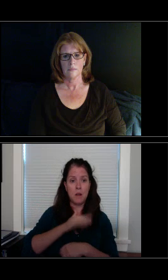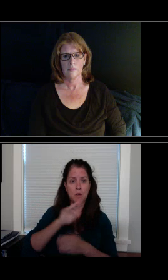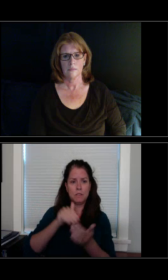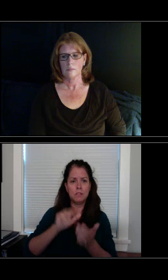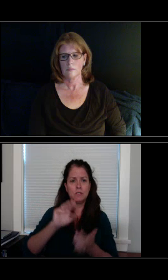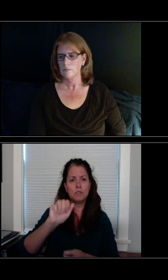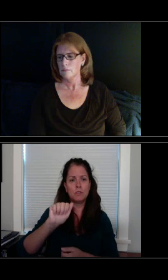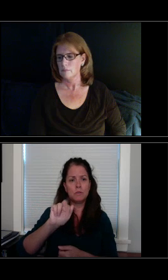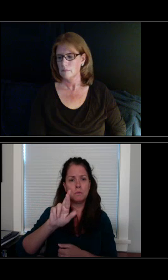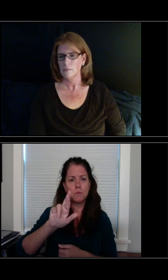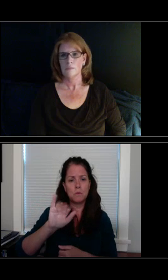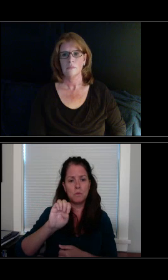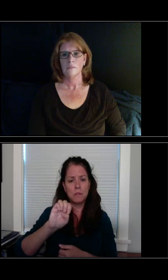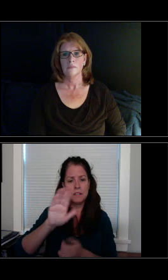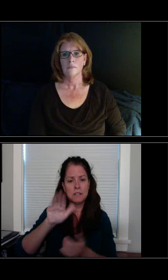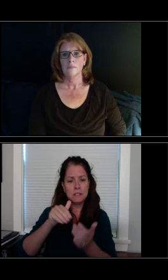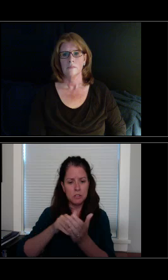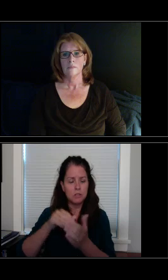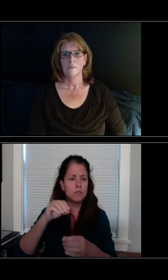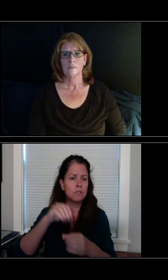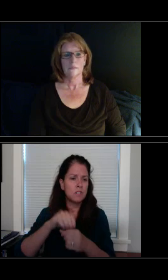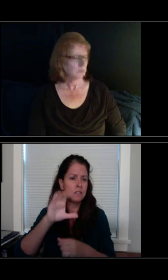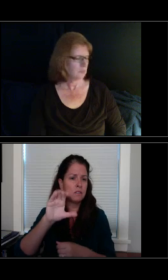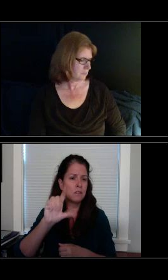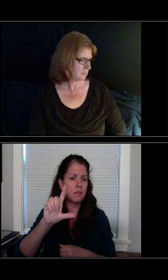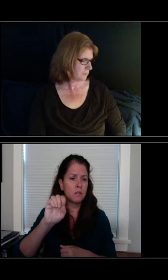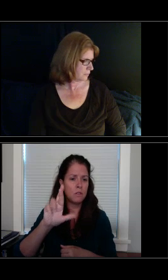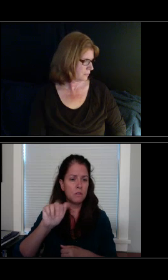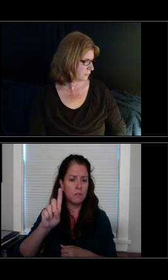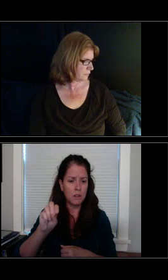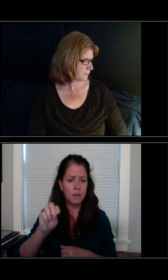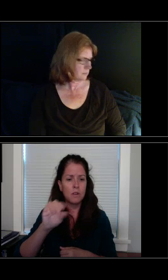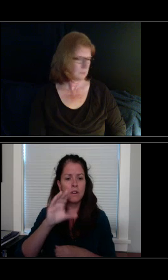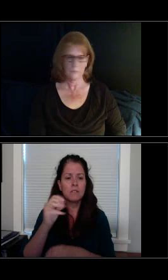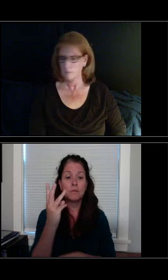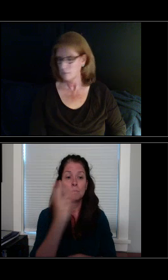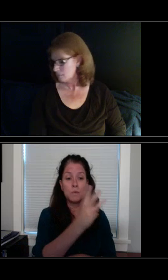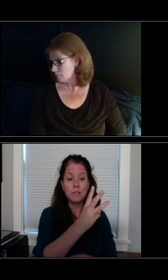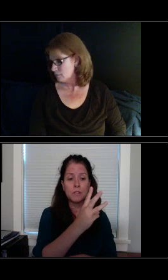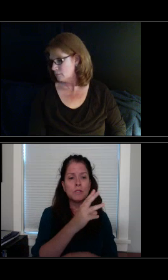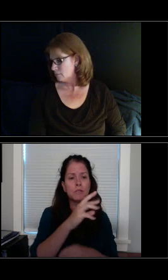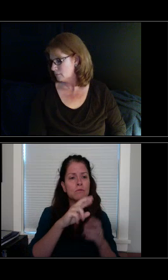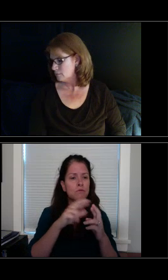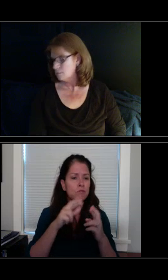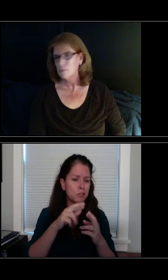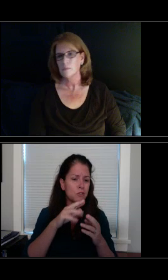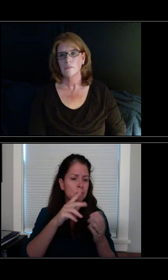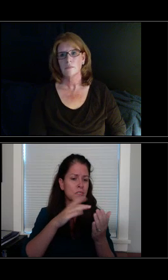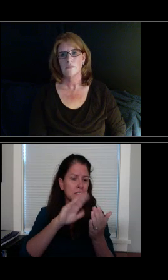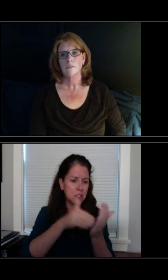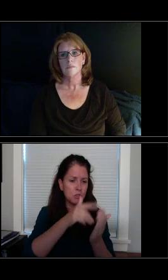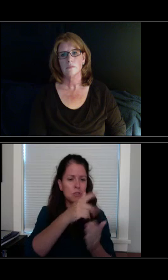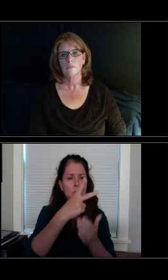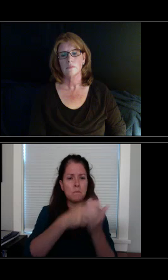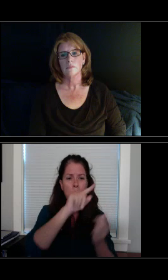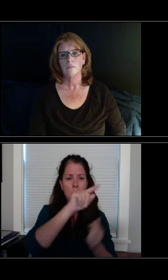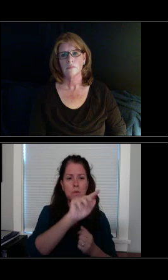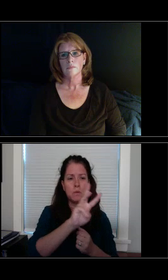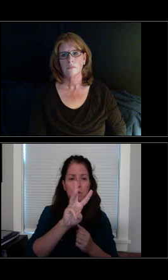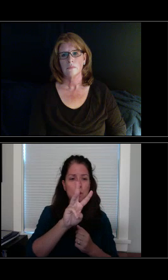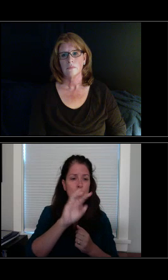in Northeastern University. We have the Marie Center in Colorado. Our Western